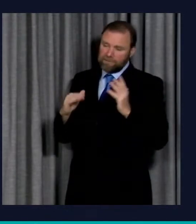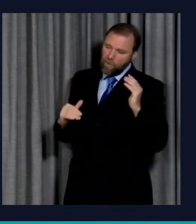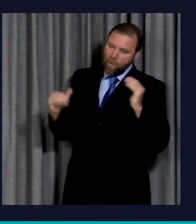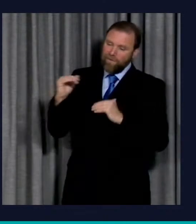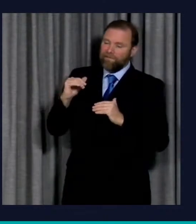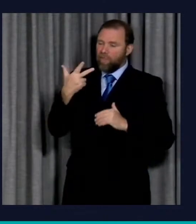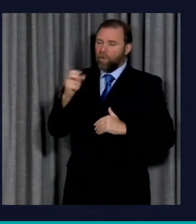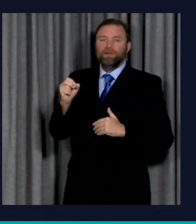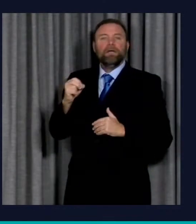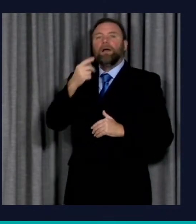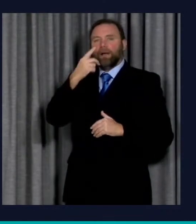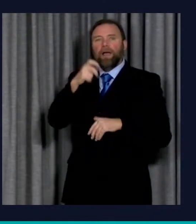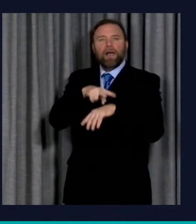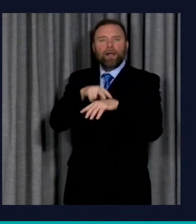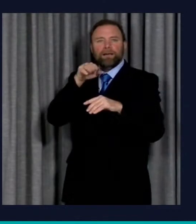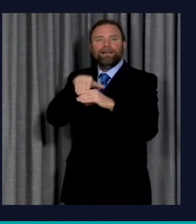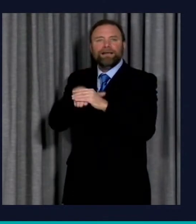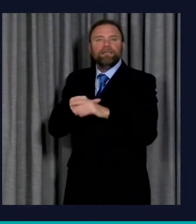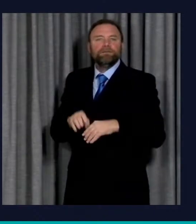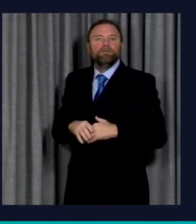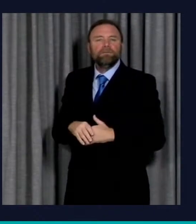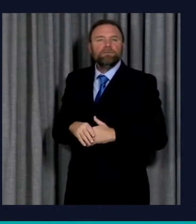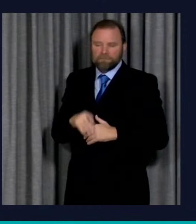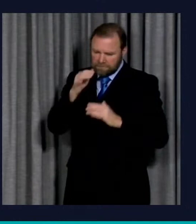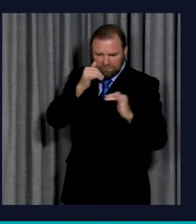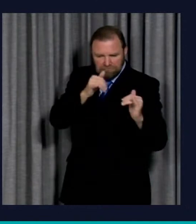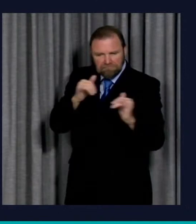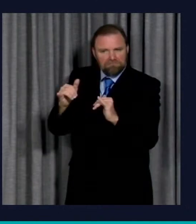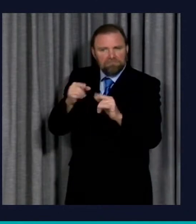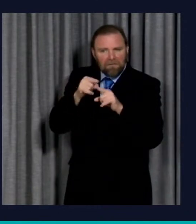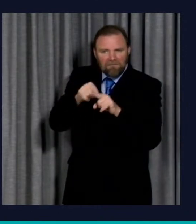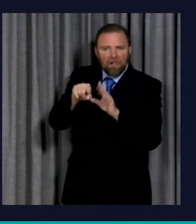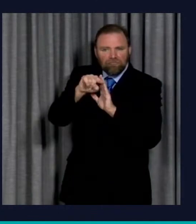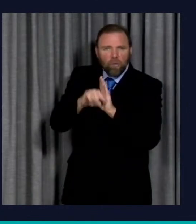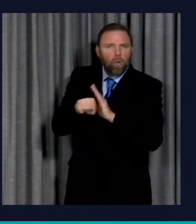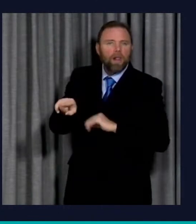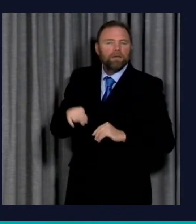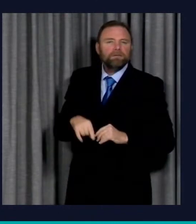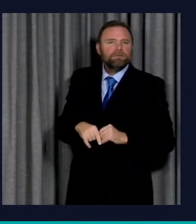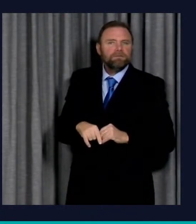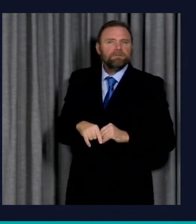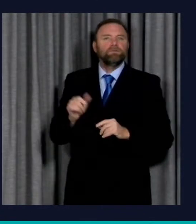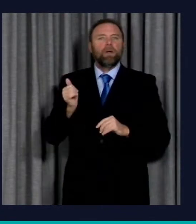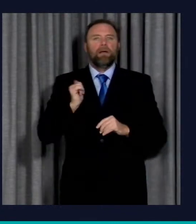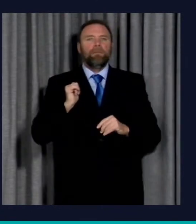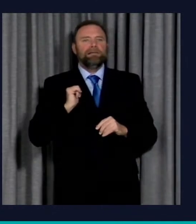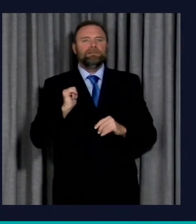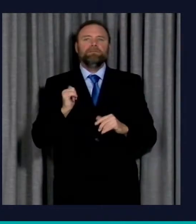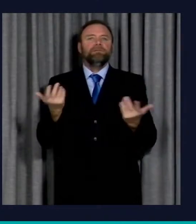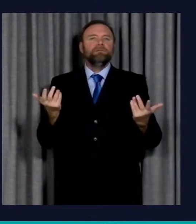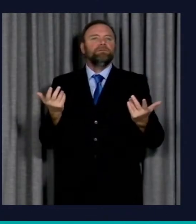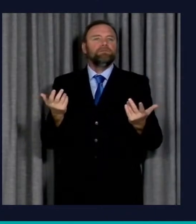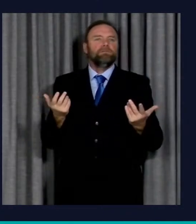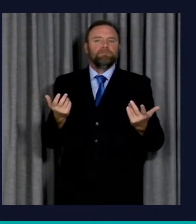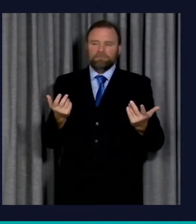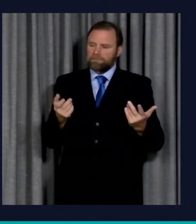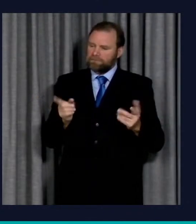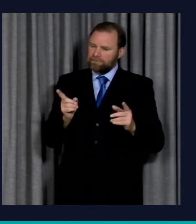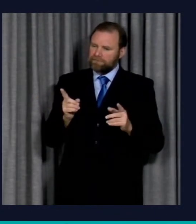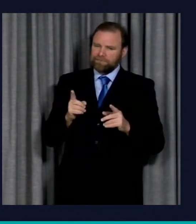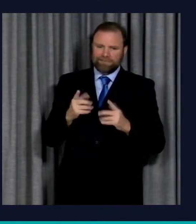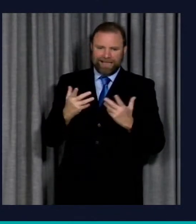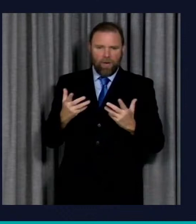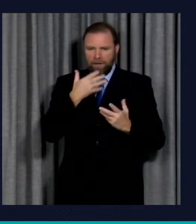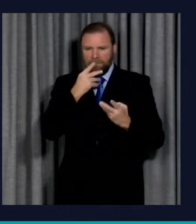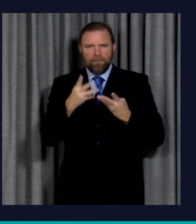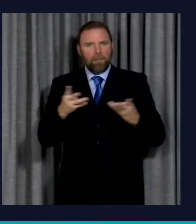and checking that people are following the rules that would be expected of people at a time of a